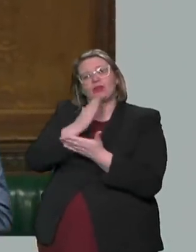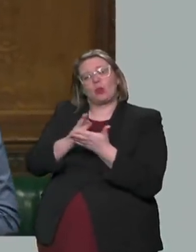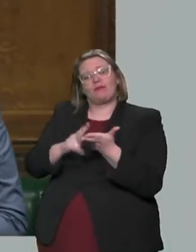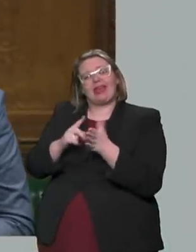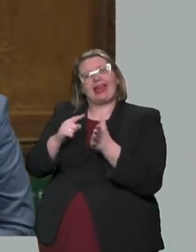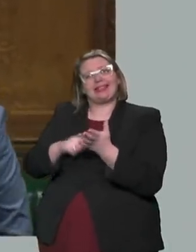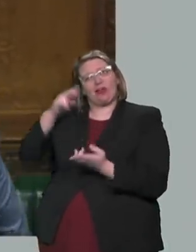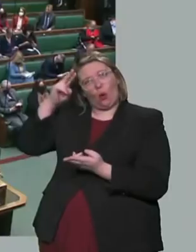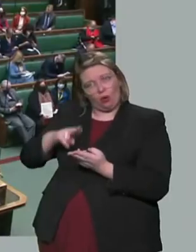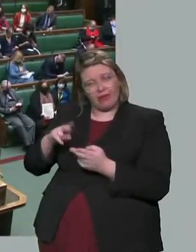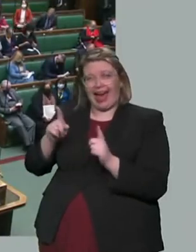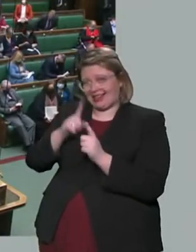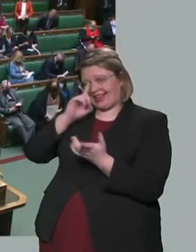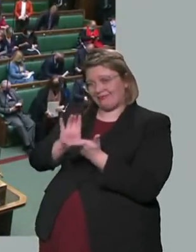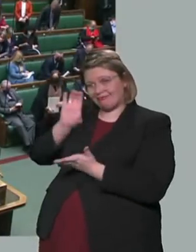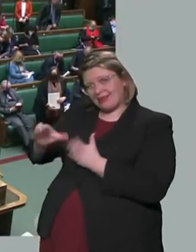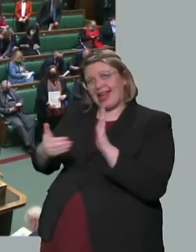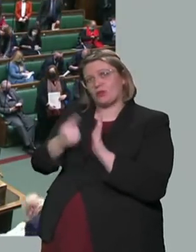the Building Safety Fund?